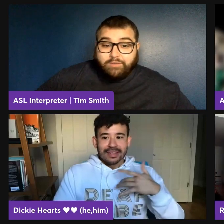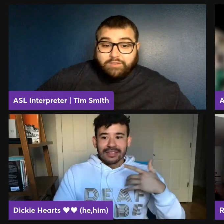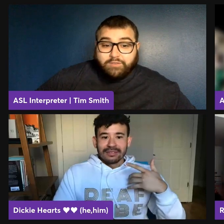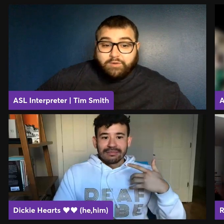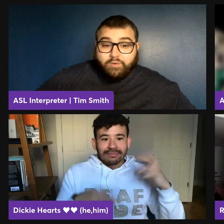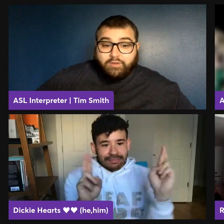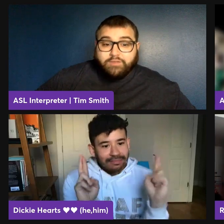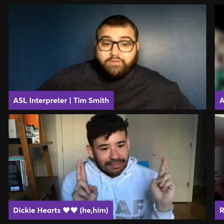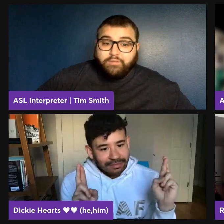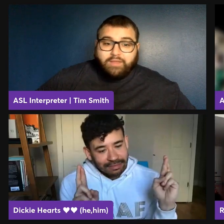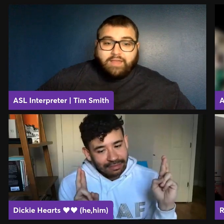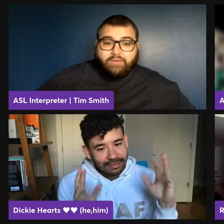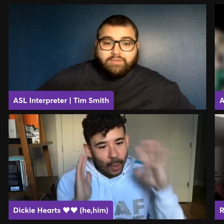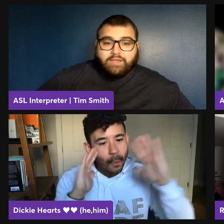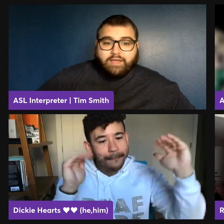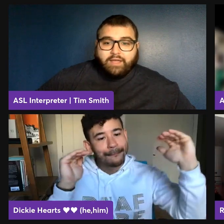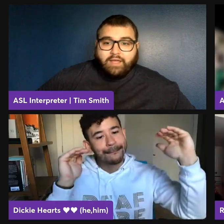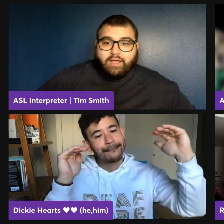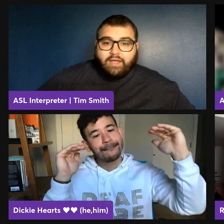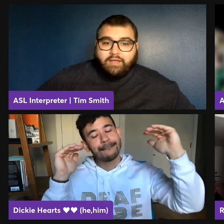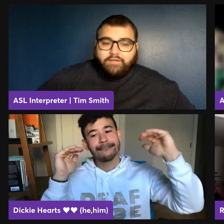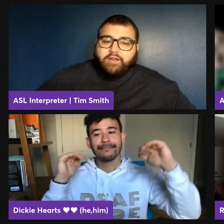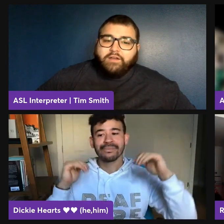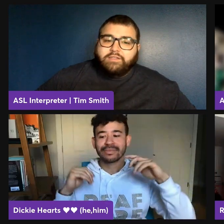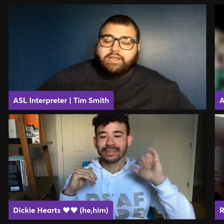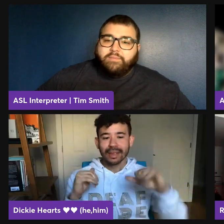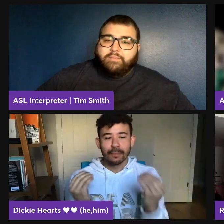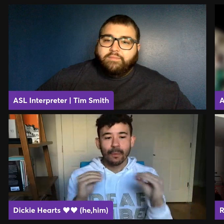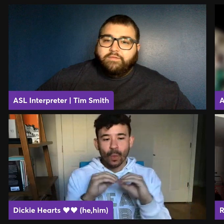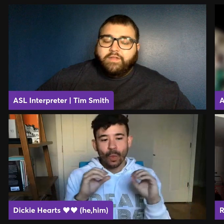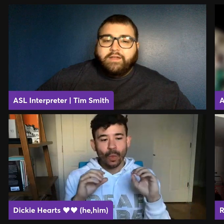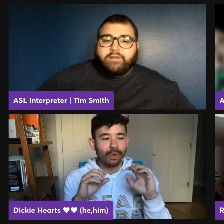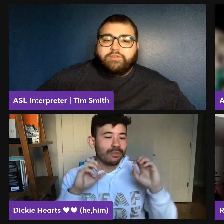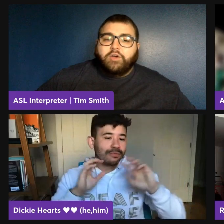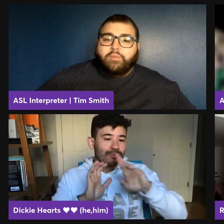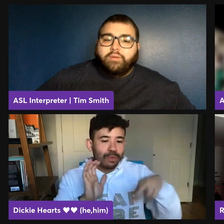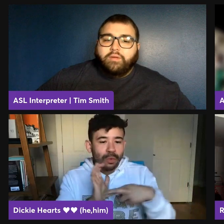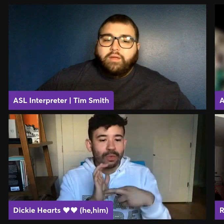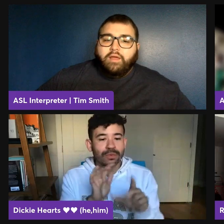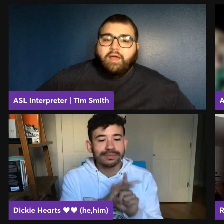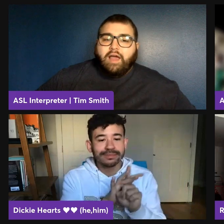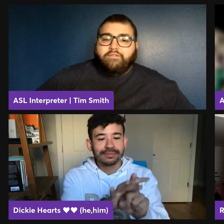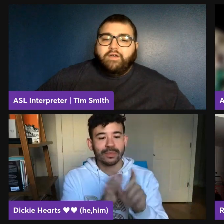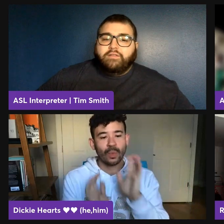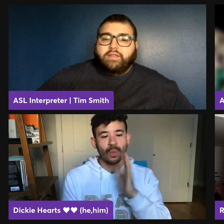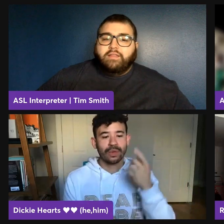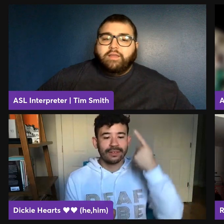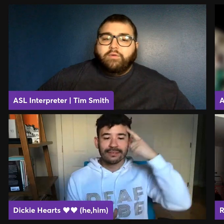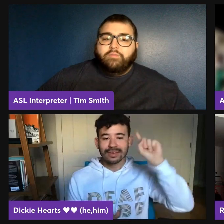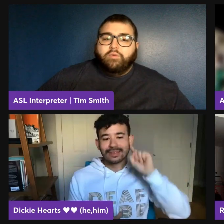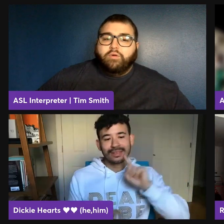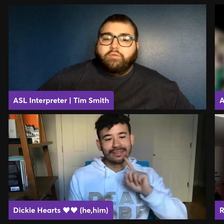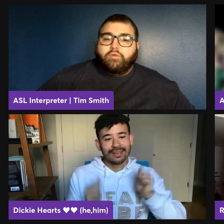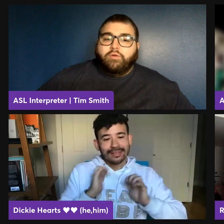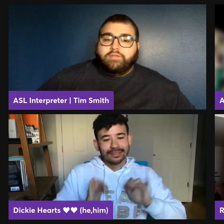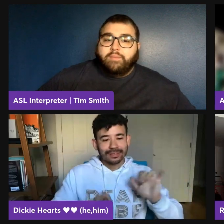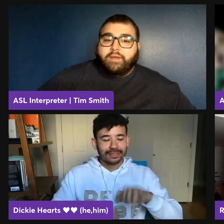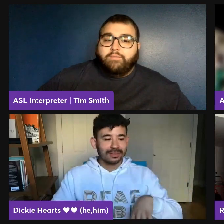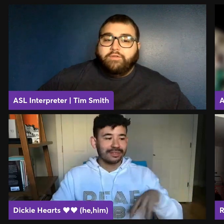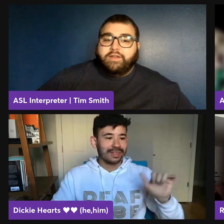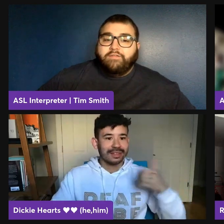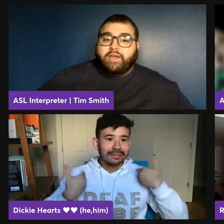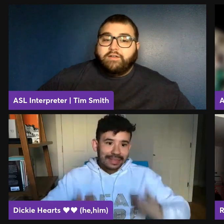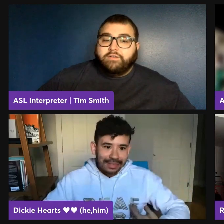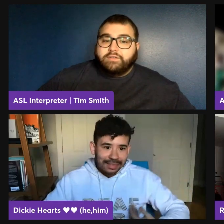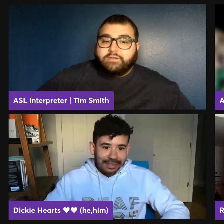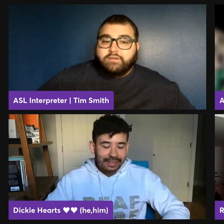won, a deaf person has won an award. So for me, that was like, felt like a good step. Felt like there was hope. I felt that there were more roles coming